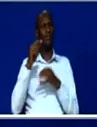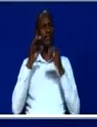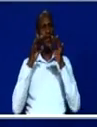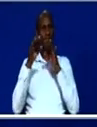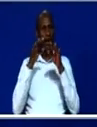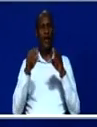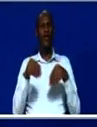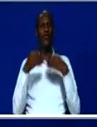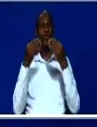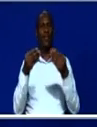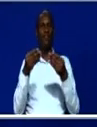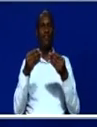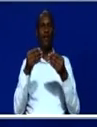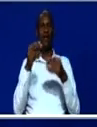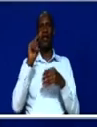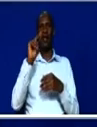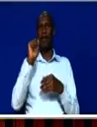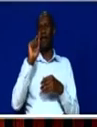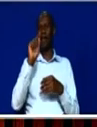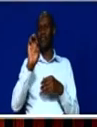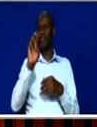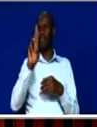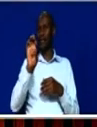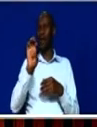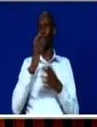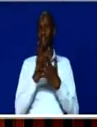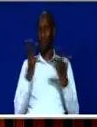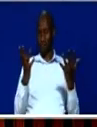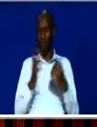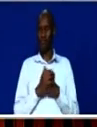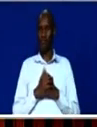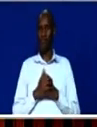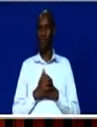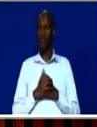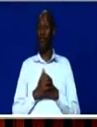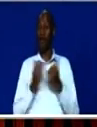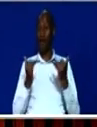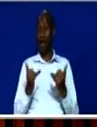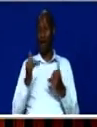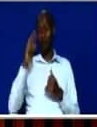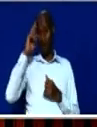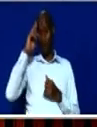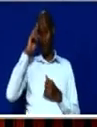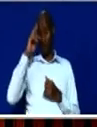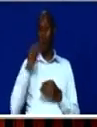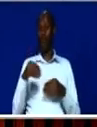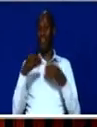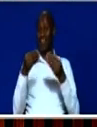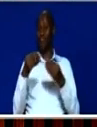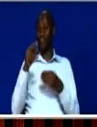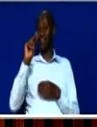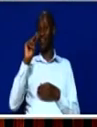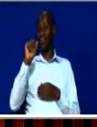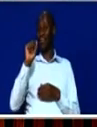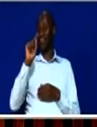simply giving the nature of something. Giving the nature of something. In this case, learner, remember, we are giving the nature